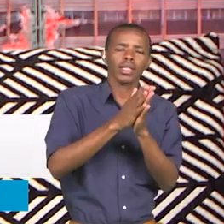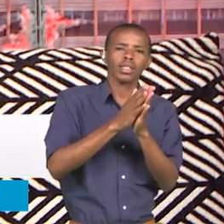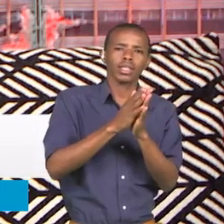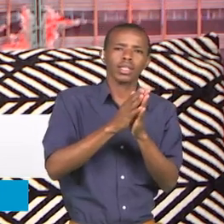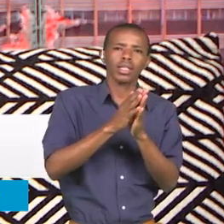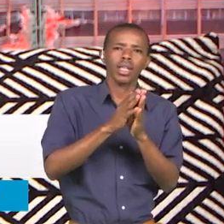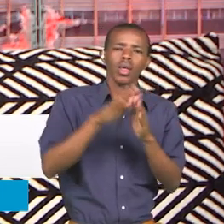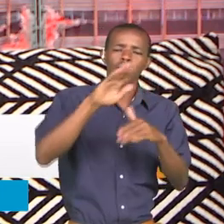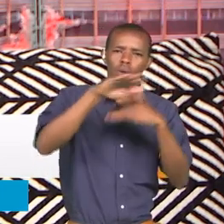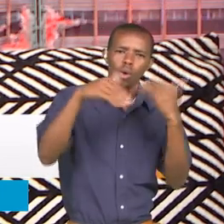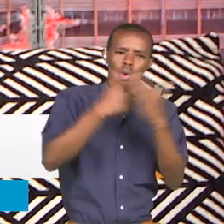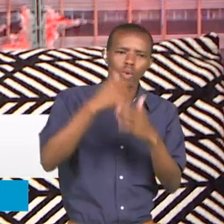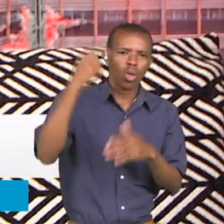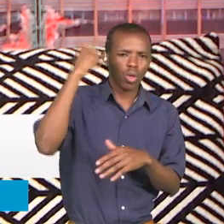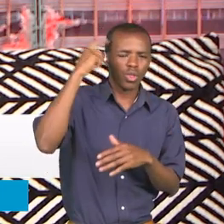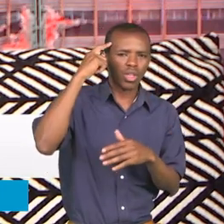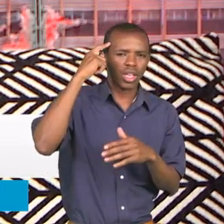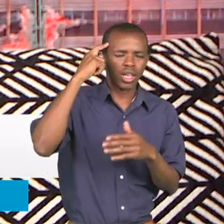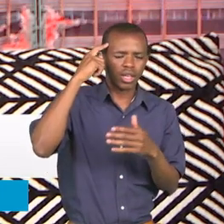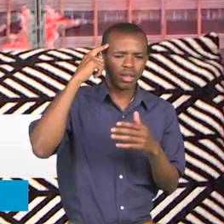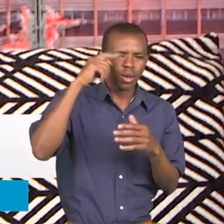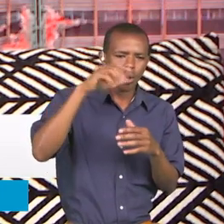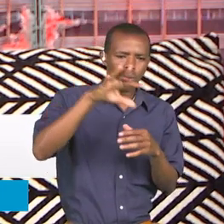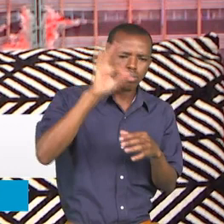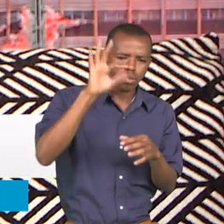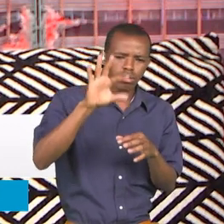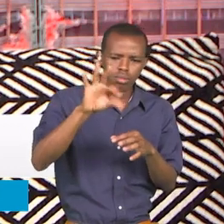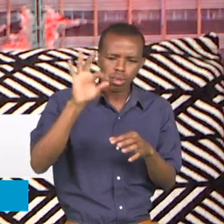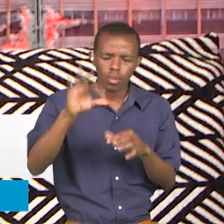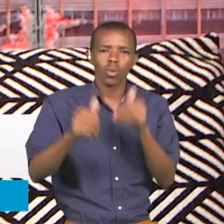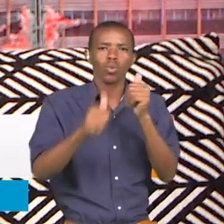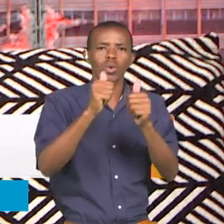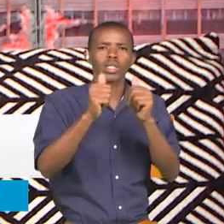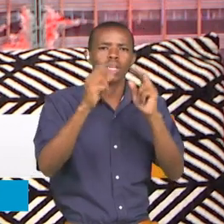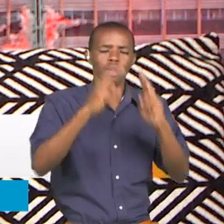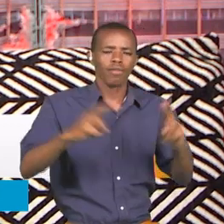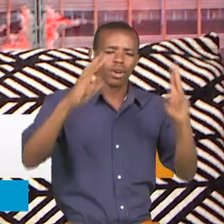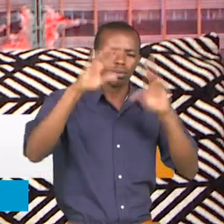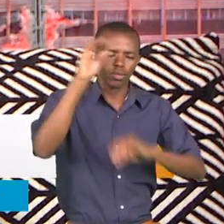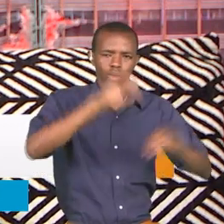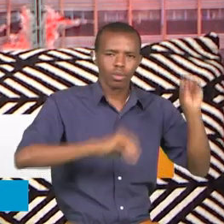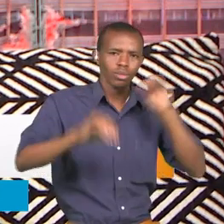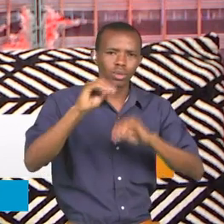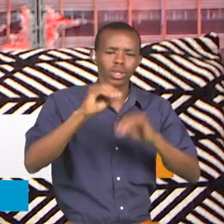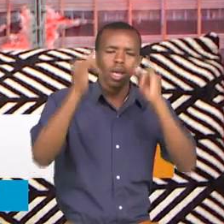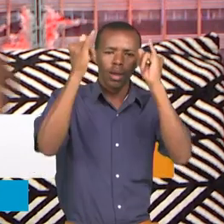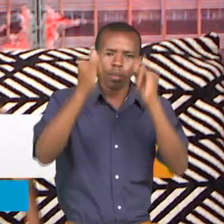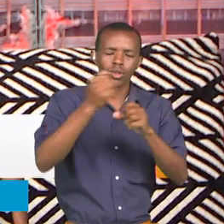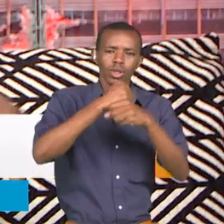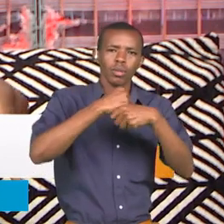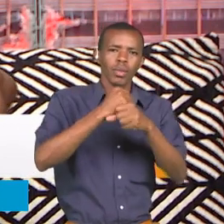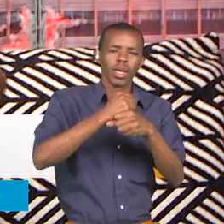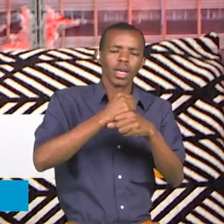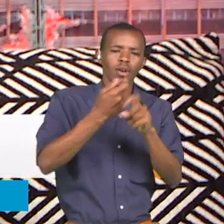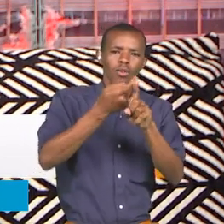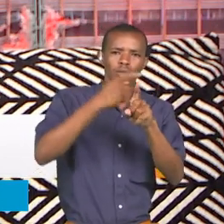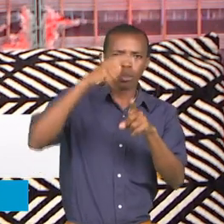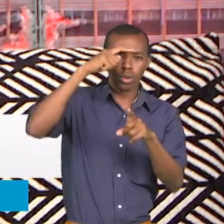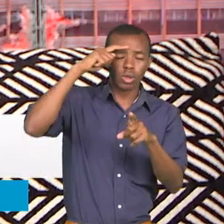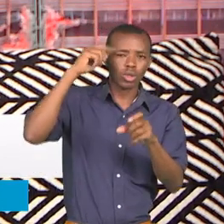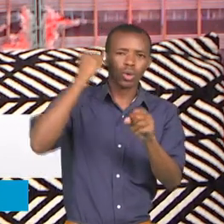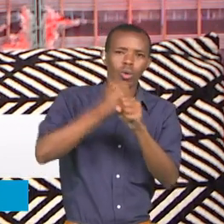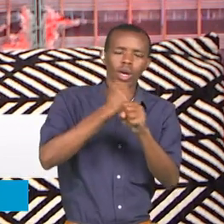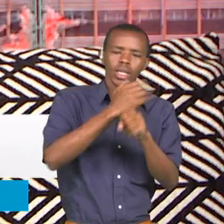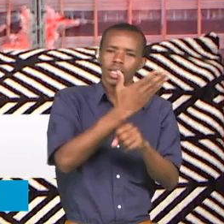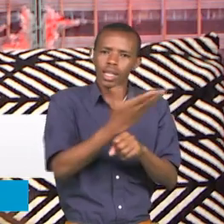of what you think has been remixed or what is the value of the contribution that this person has made to the original work. Is it